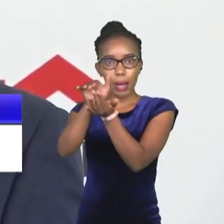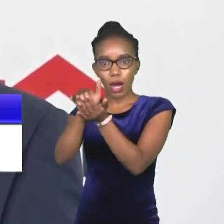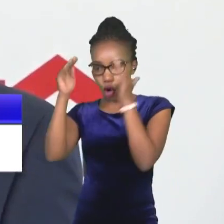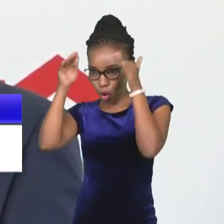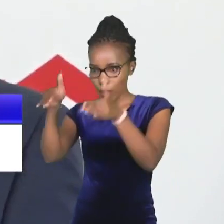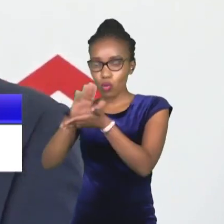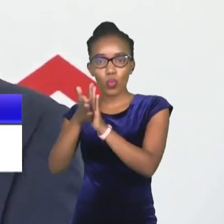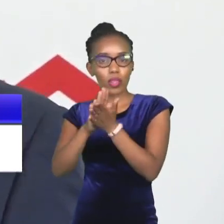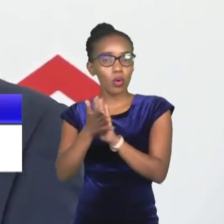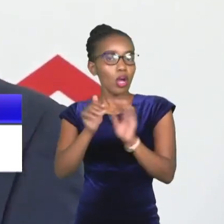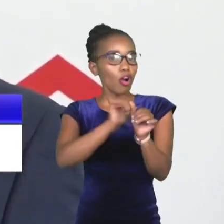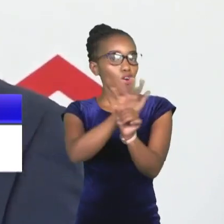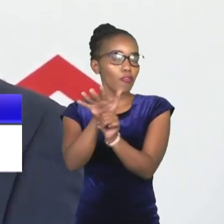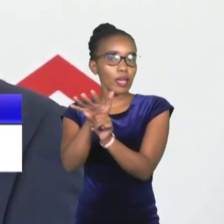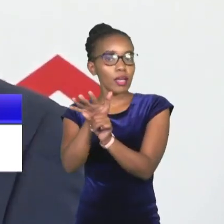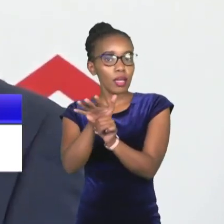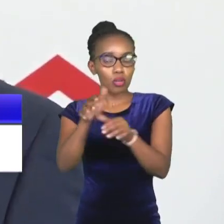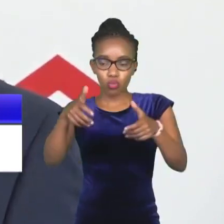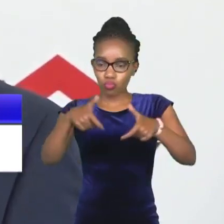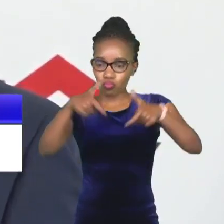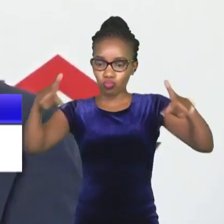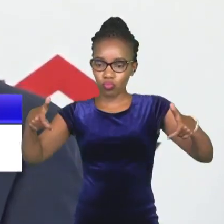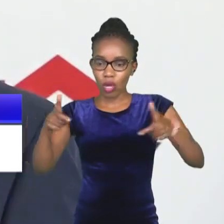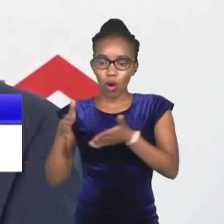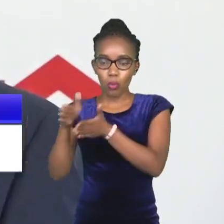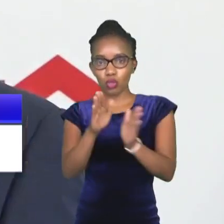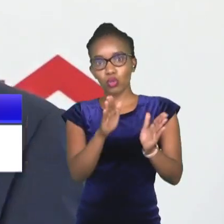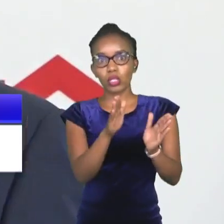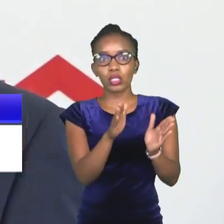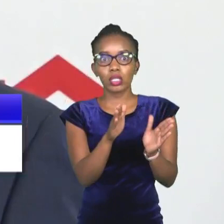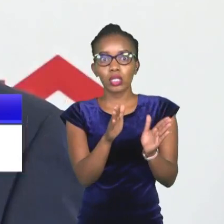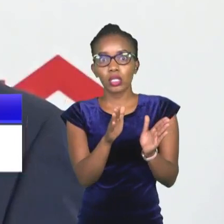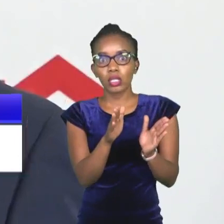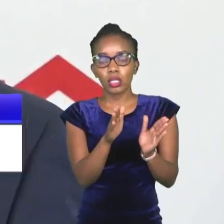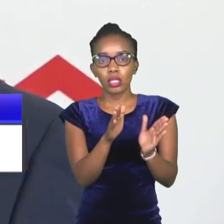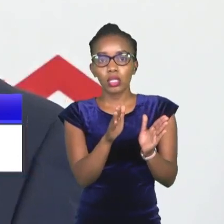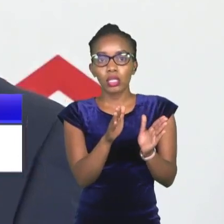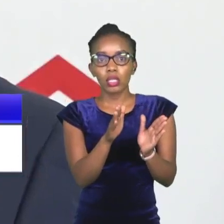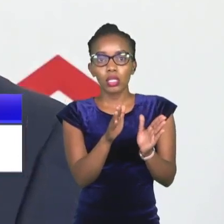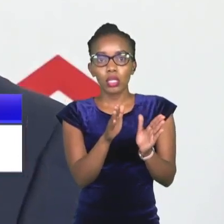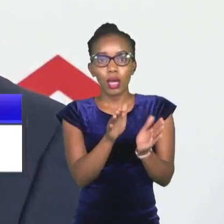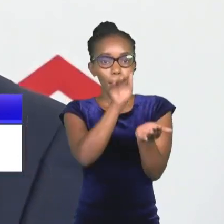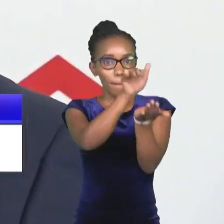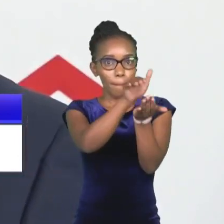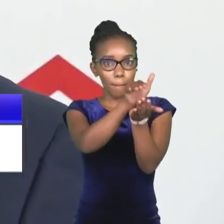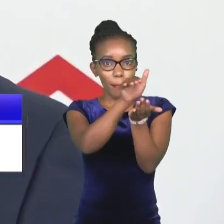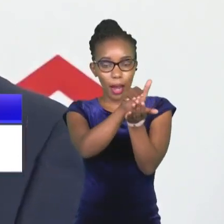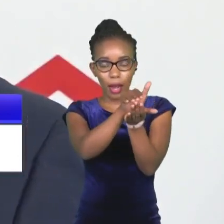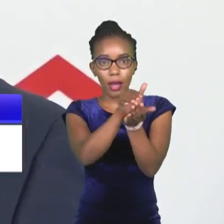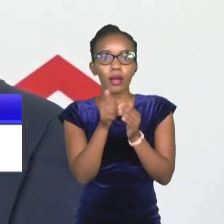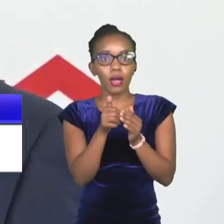without COVID, to expanding opportunities for wealth creation, the bank expanded the loan book